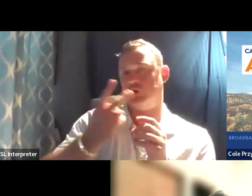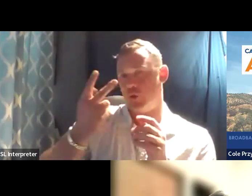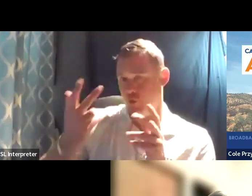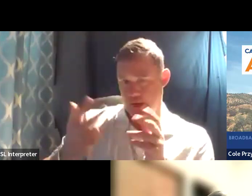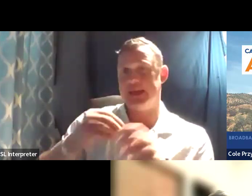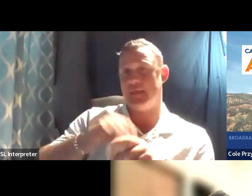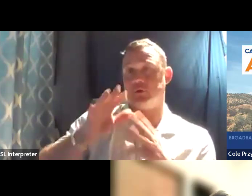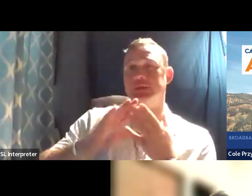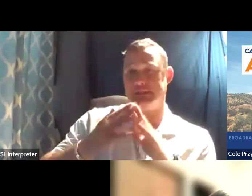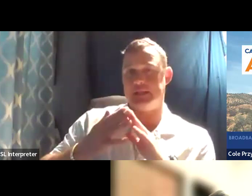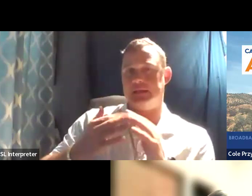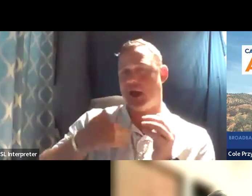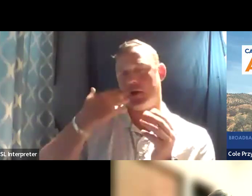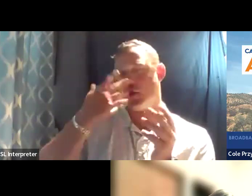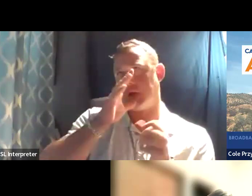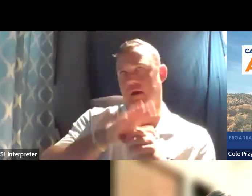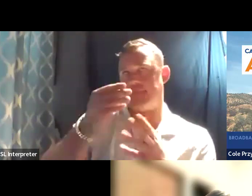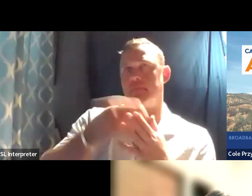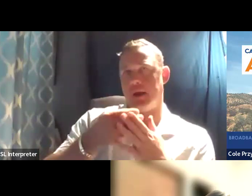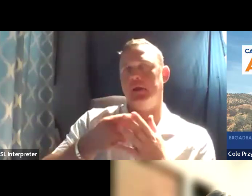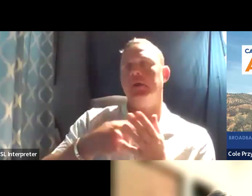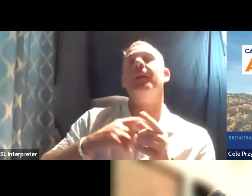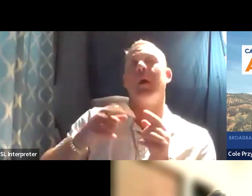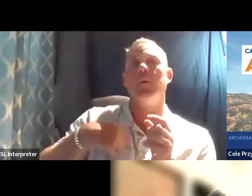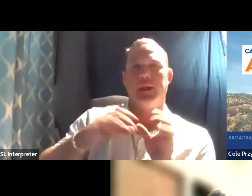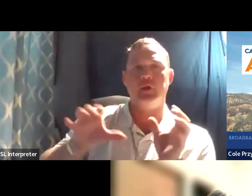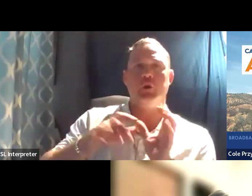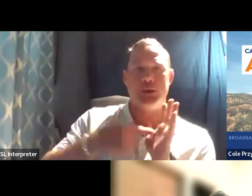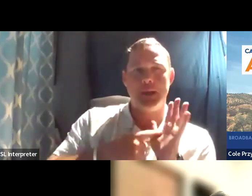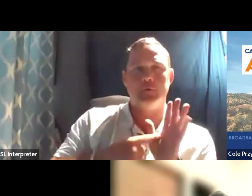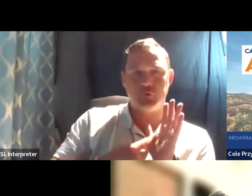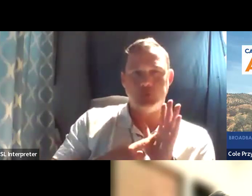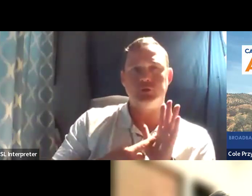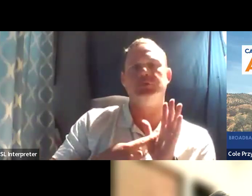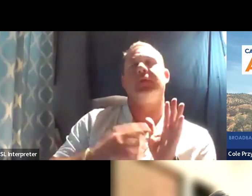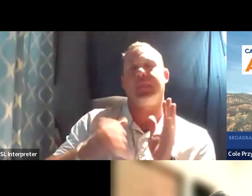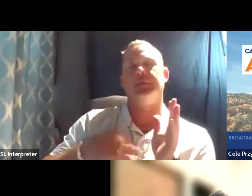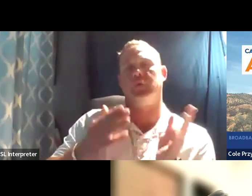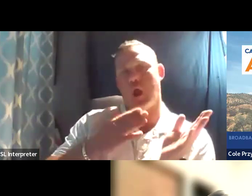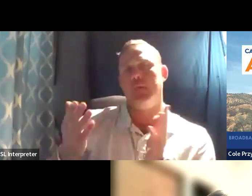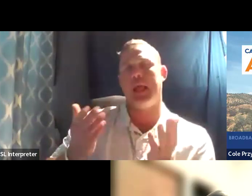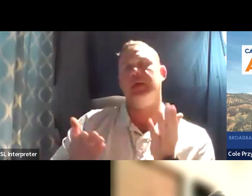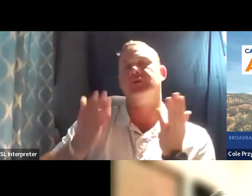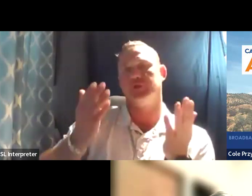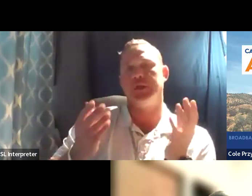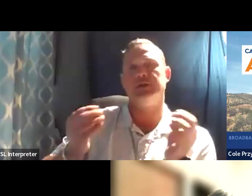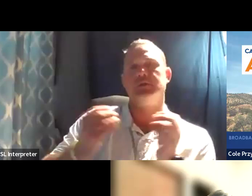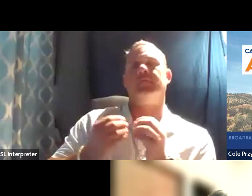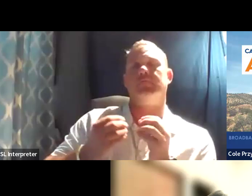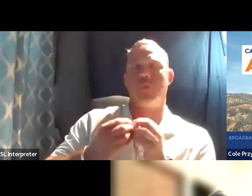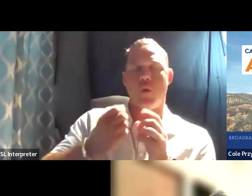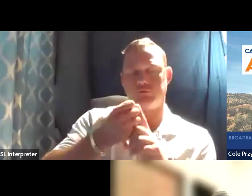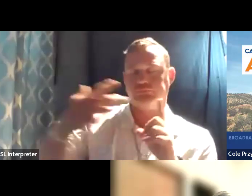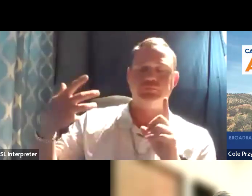15 cities, which I know there's not enough money to do, but we could at least do a demonstration. That is what our plan suggests, is a more robust